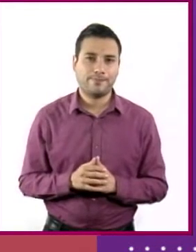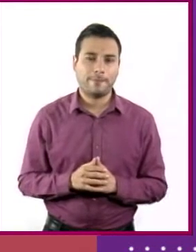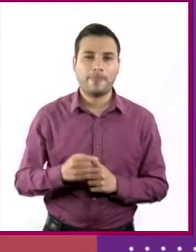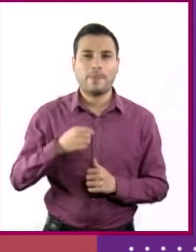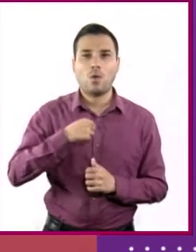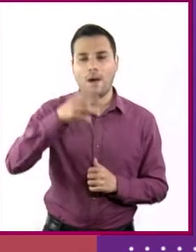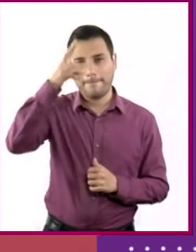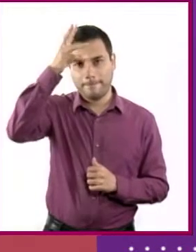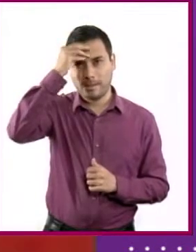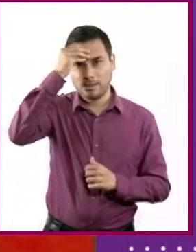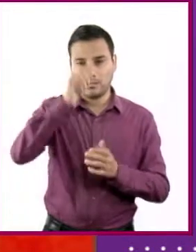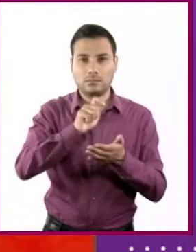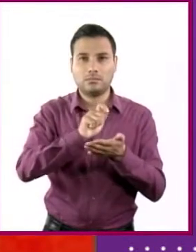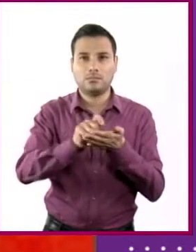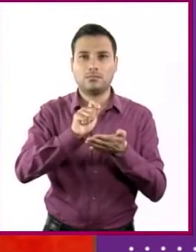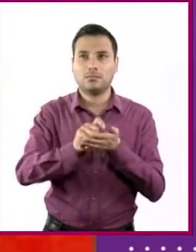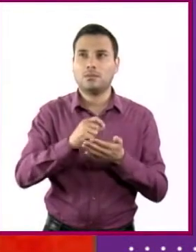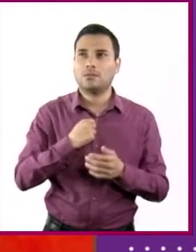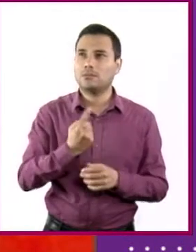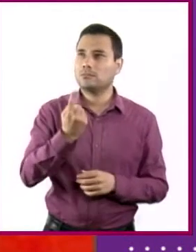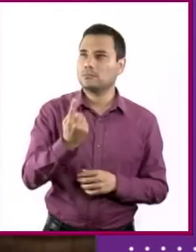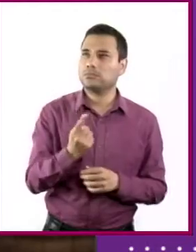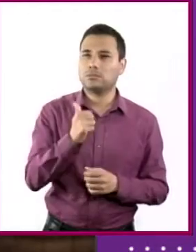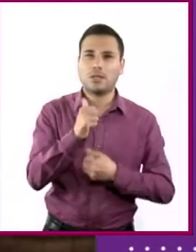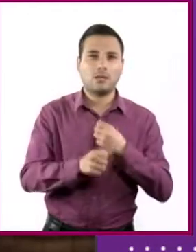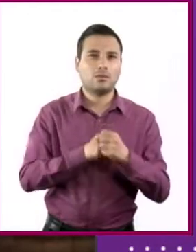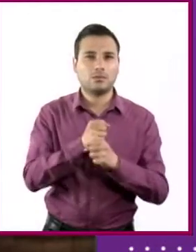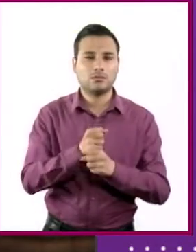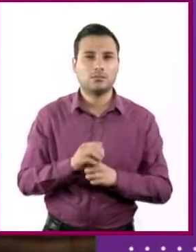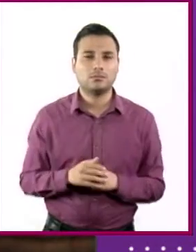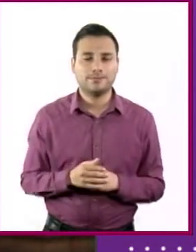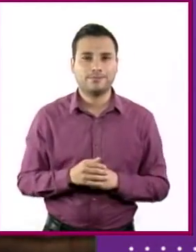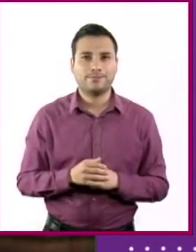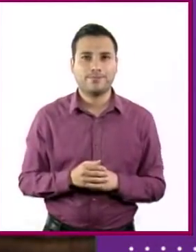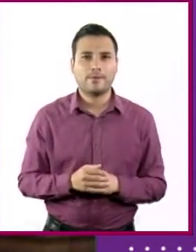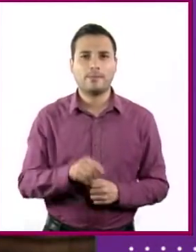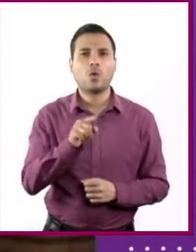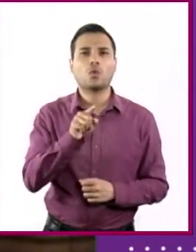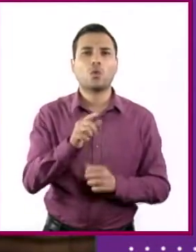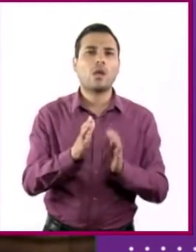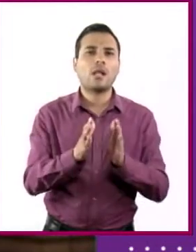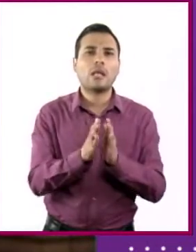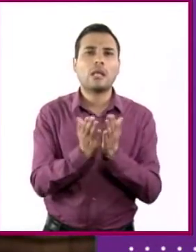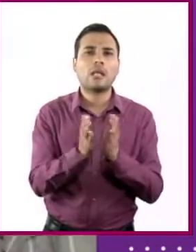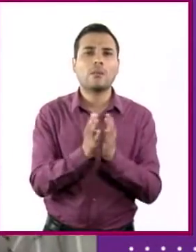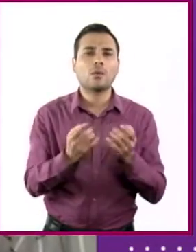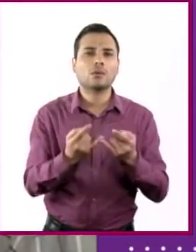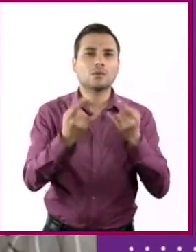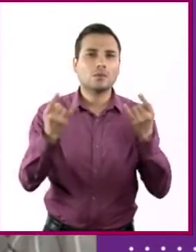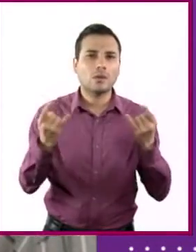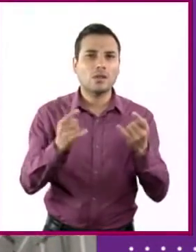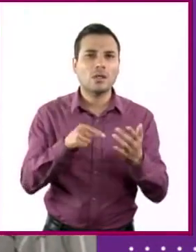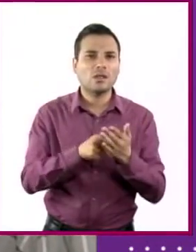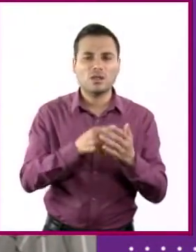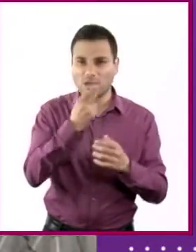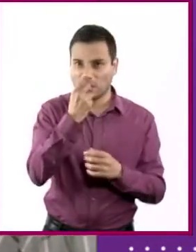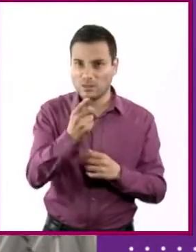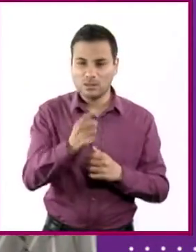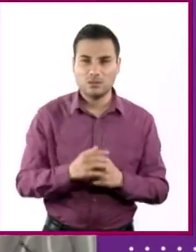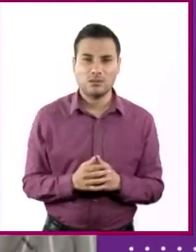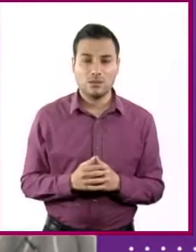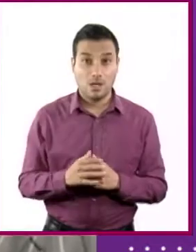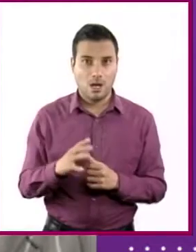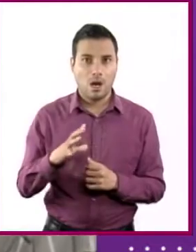to write when I was 6. So what did you discover in that legend book you found? Well, I